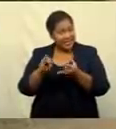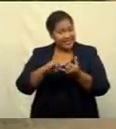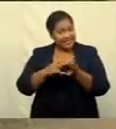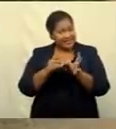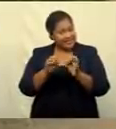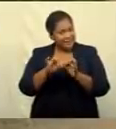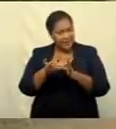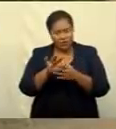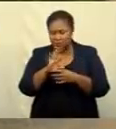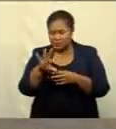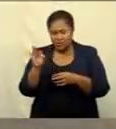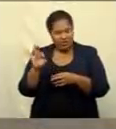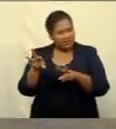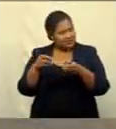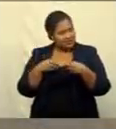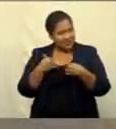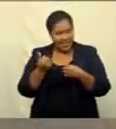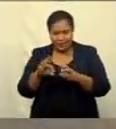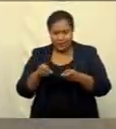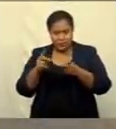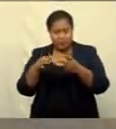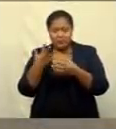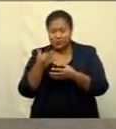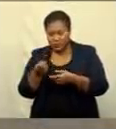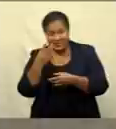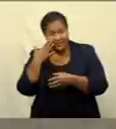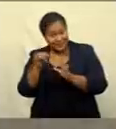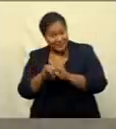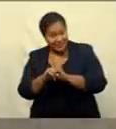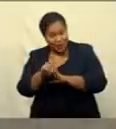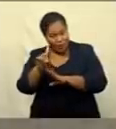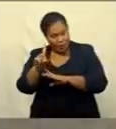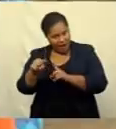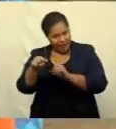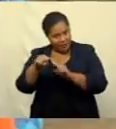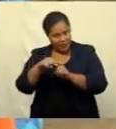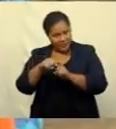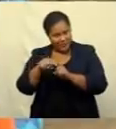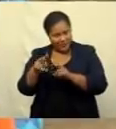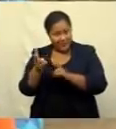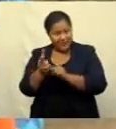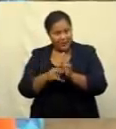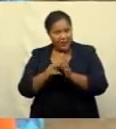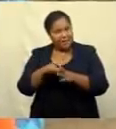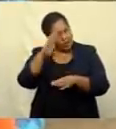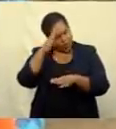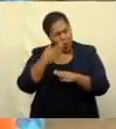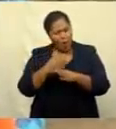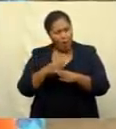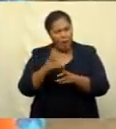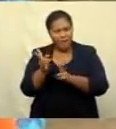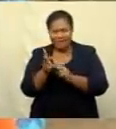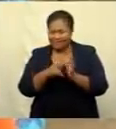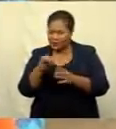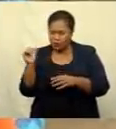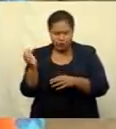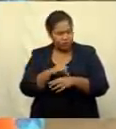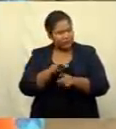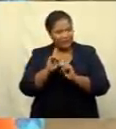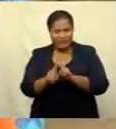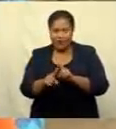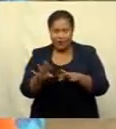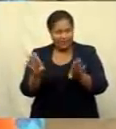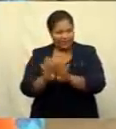any chances following the positive case from the village, and they're hoping villagers strictly abide by the lockdown protocols.